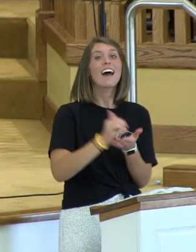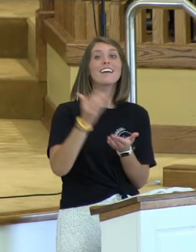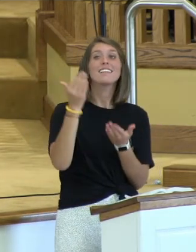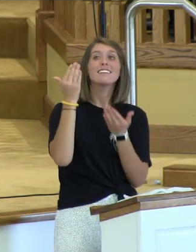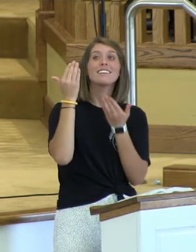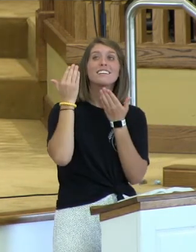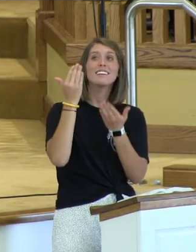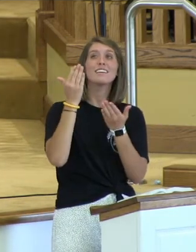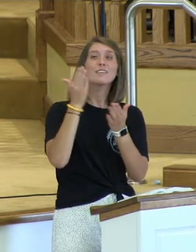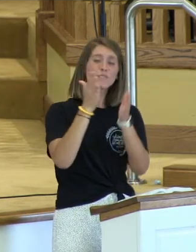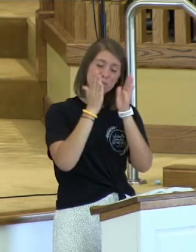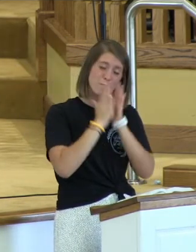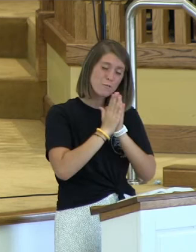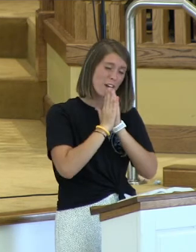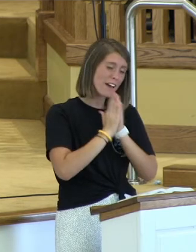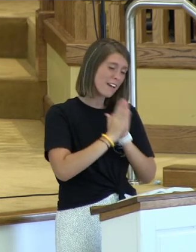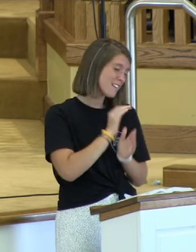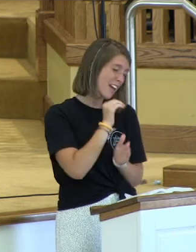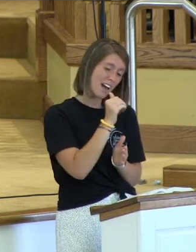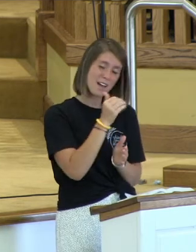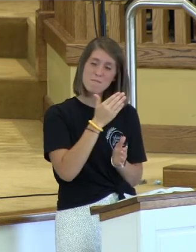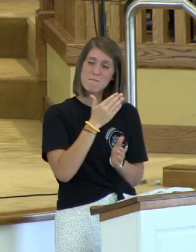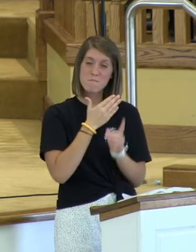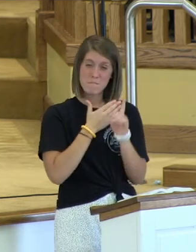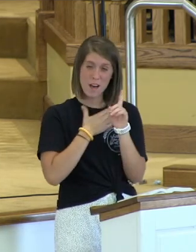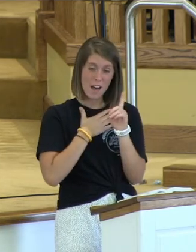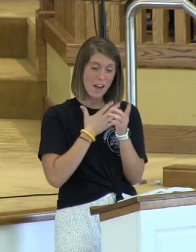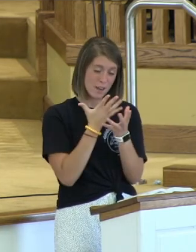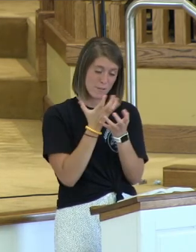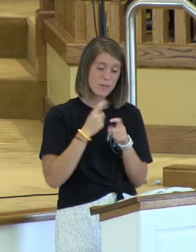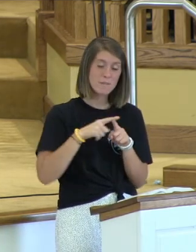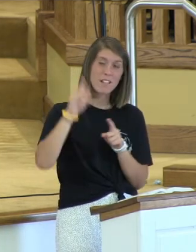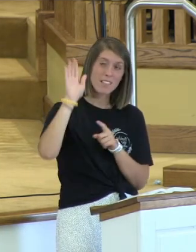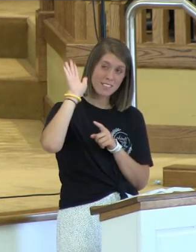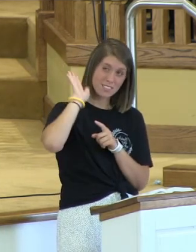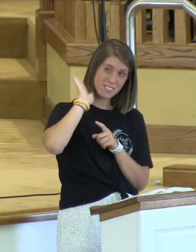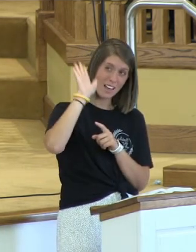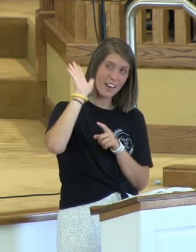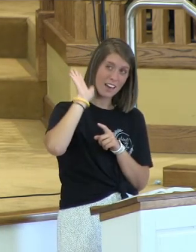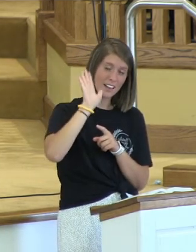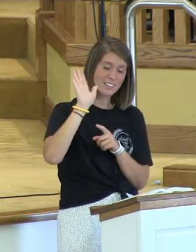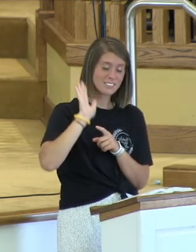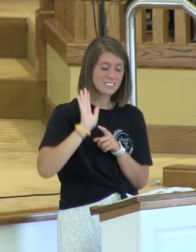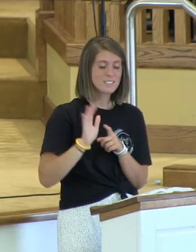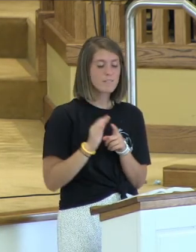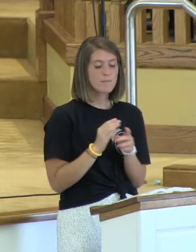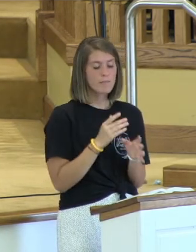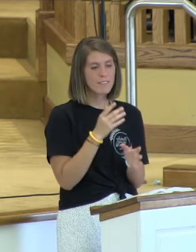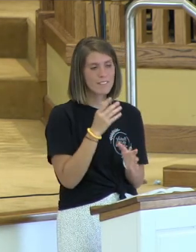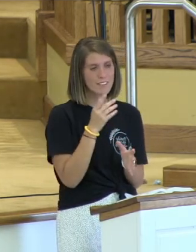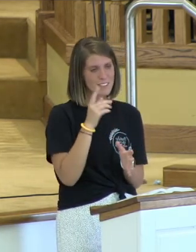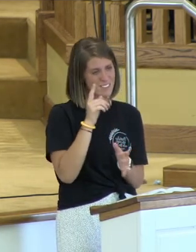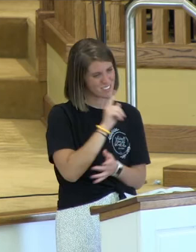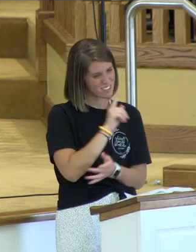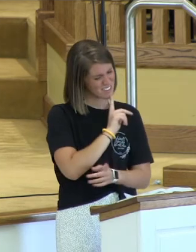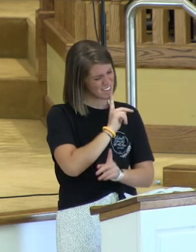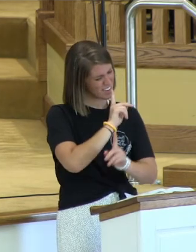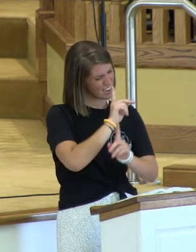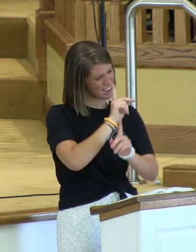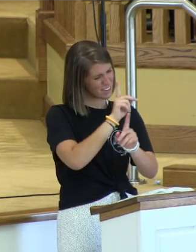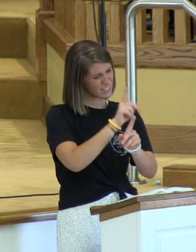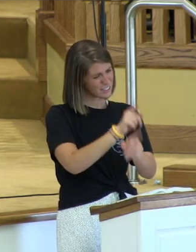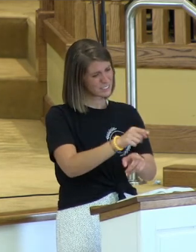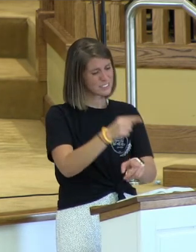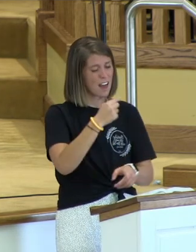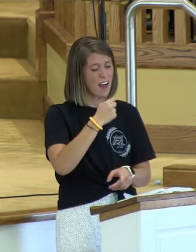would pray, not my will, thine for? The